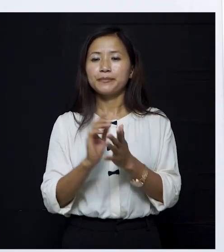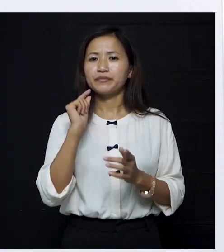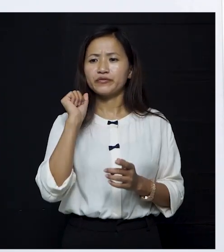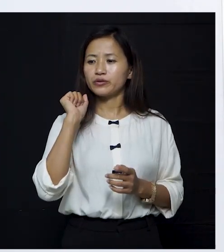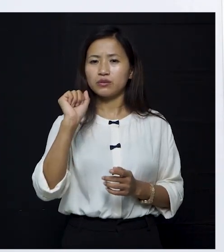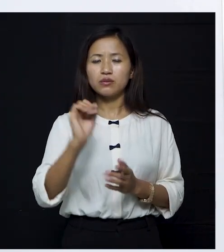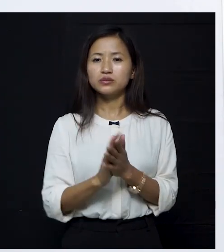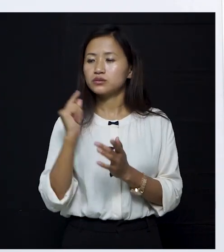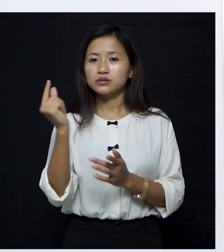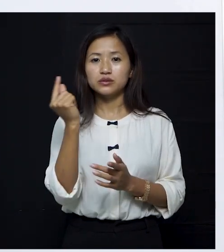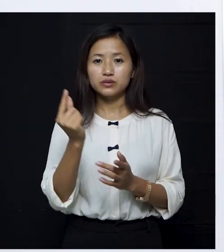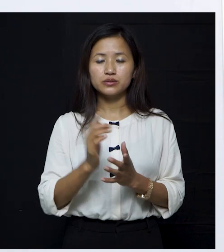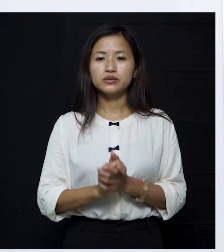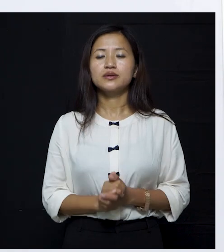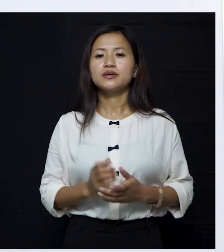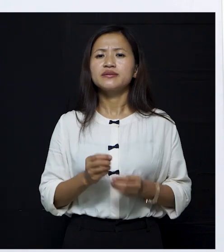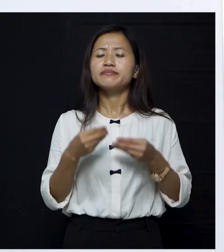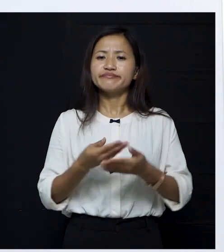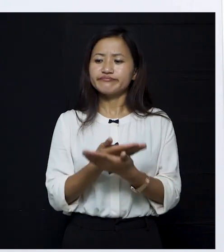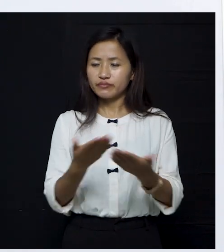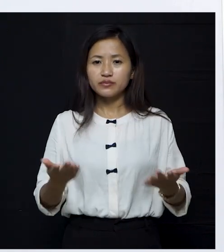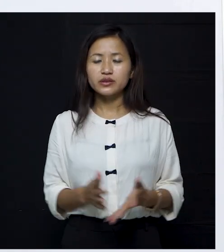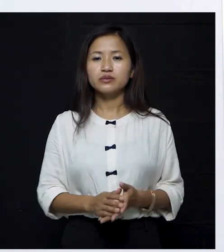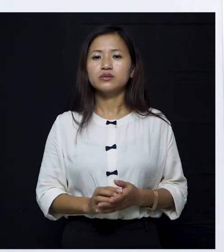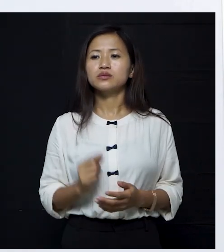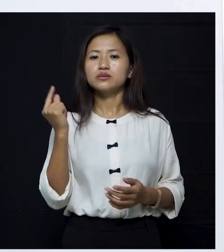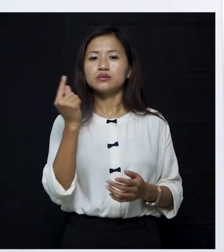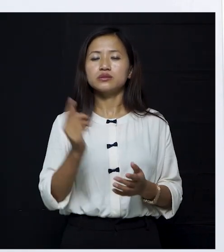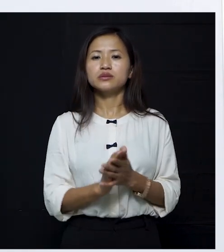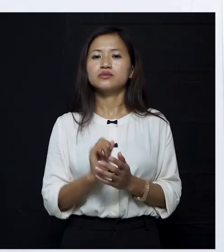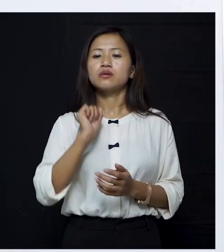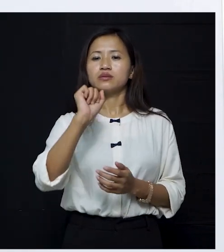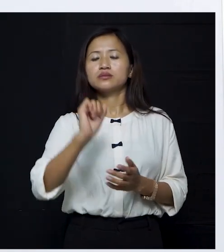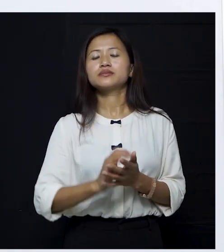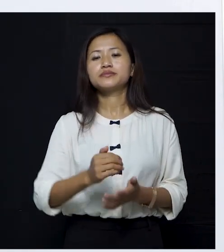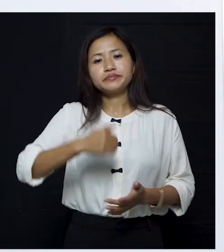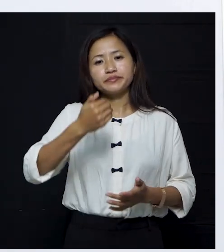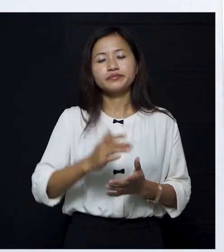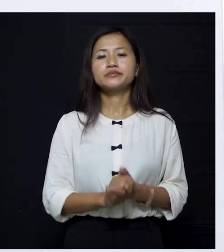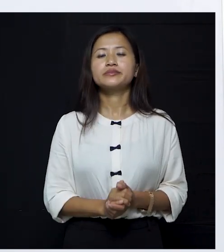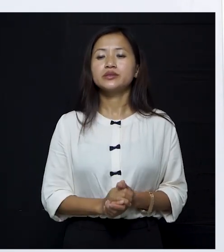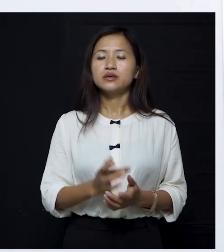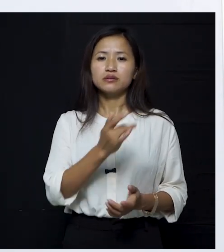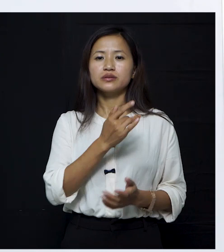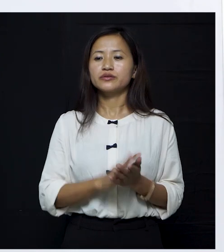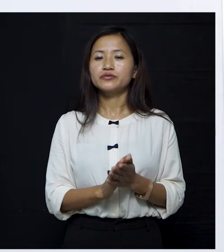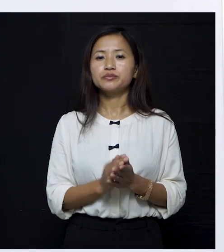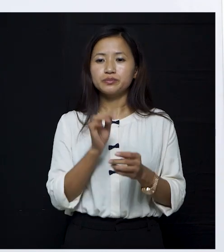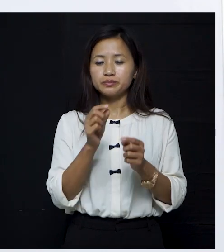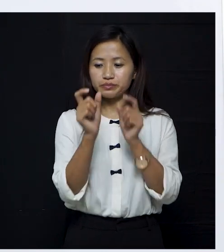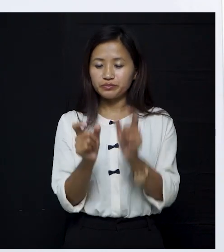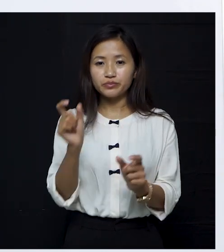okay? That is, they will produce the goods themselves, plus they will use it themselves. So those type of people are called